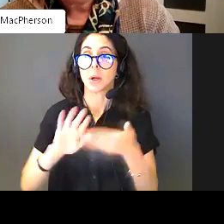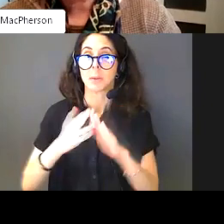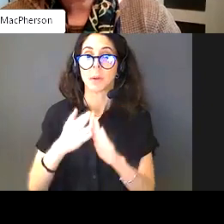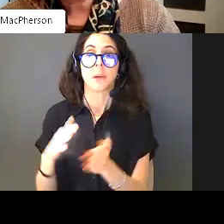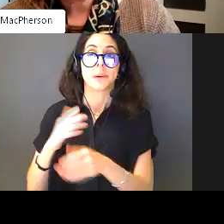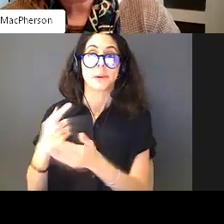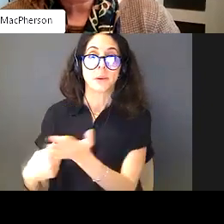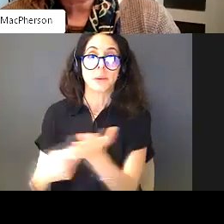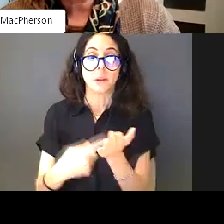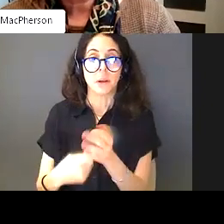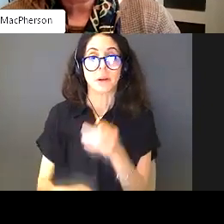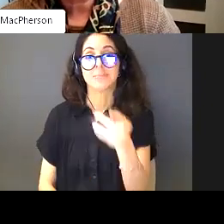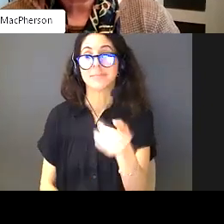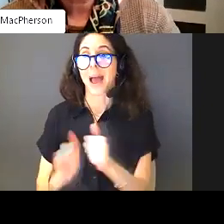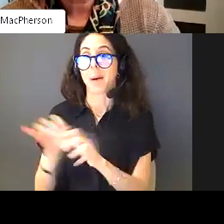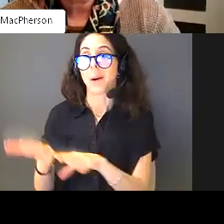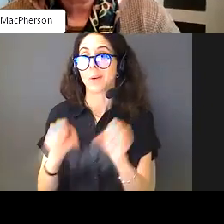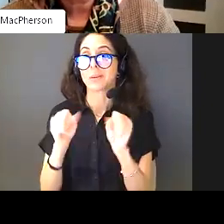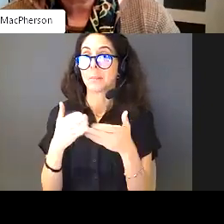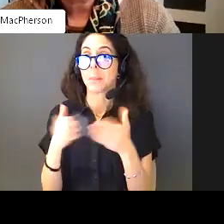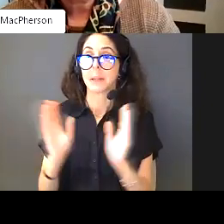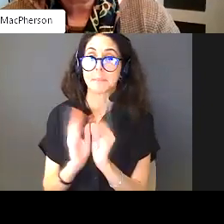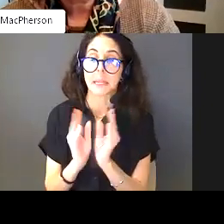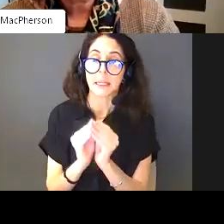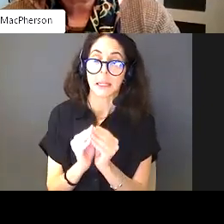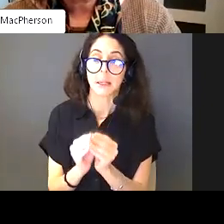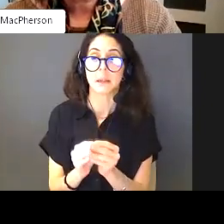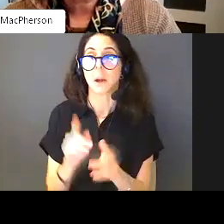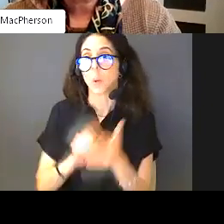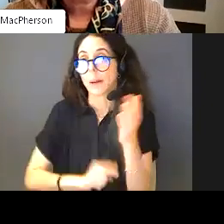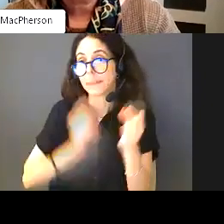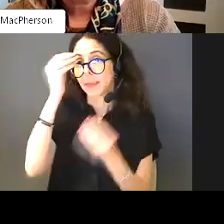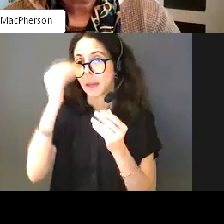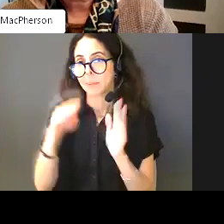meeting, ideas about how to do that, things to be thinking about.